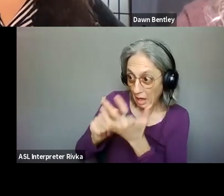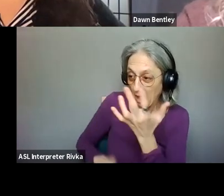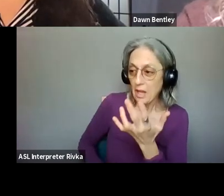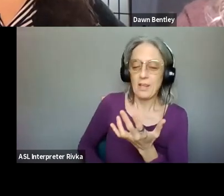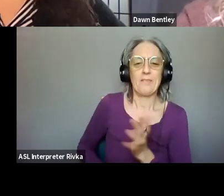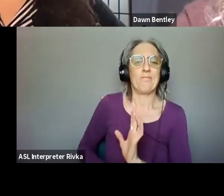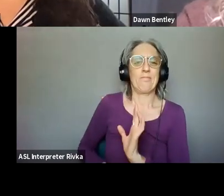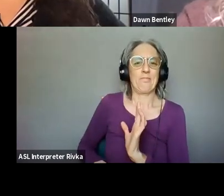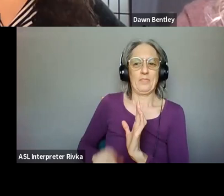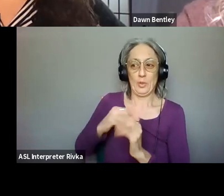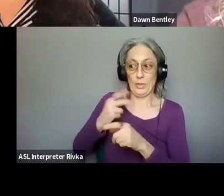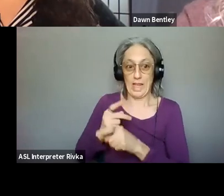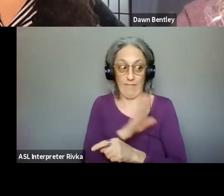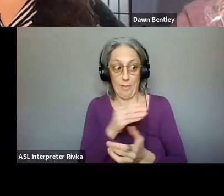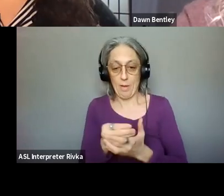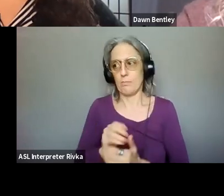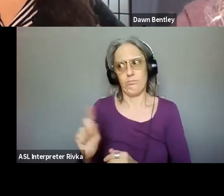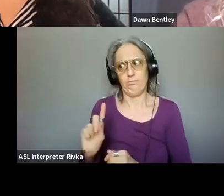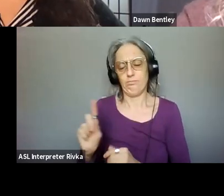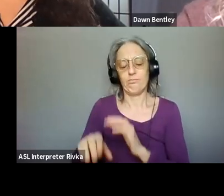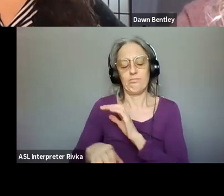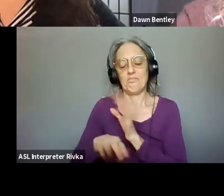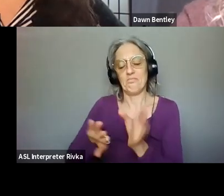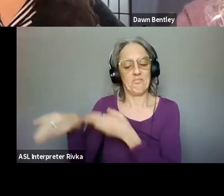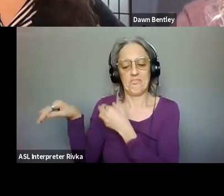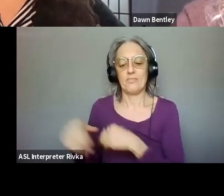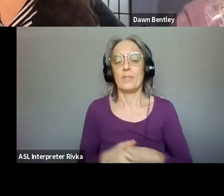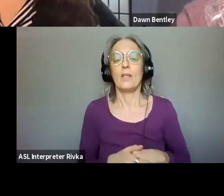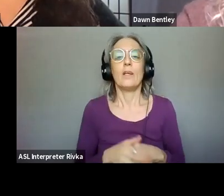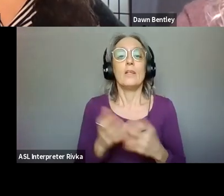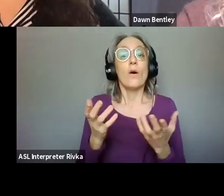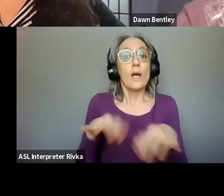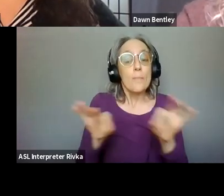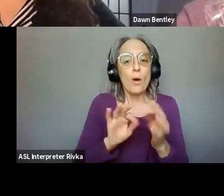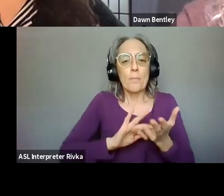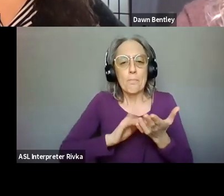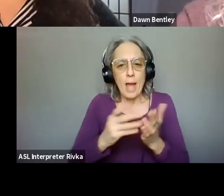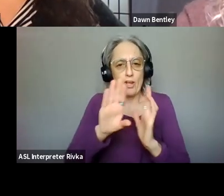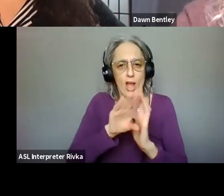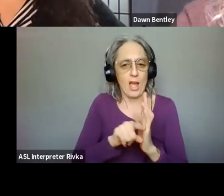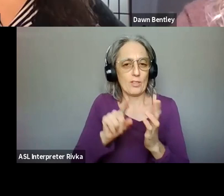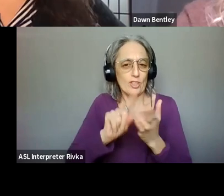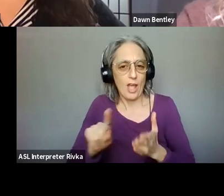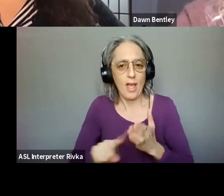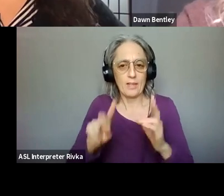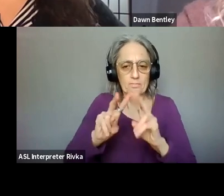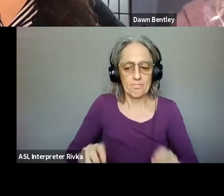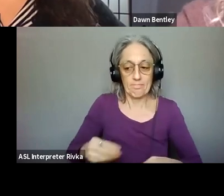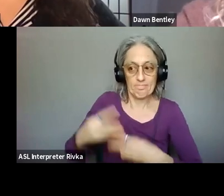money. So a record check is one thing most often that would make somebody unsuitable.